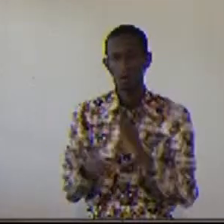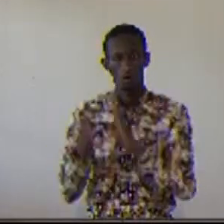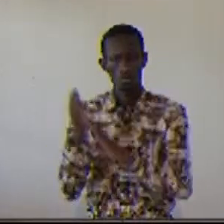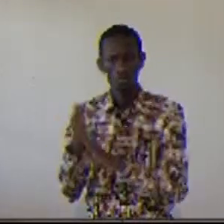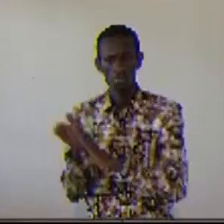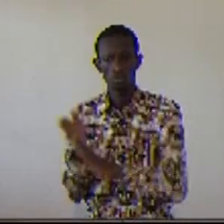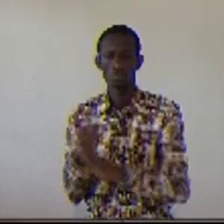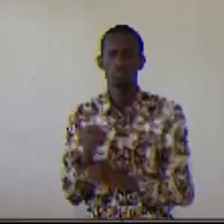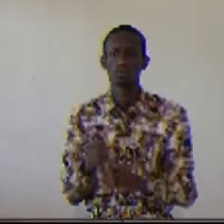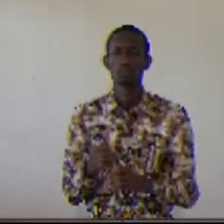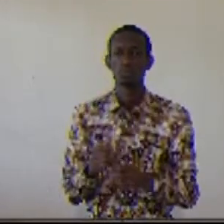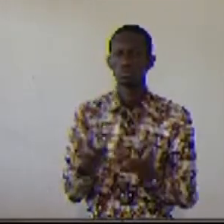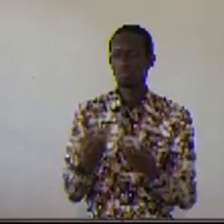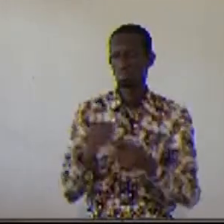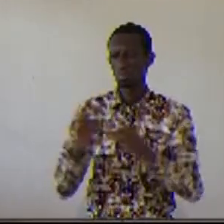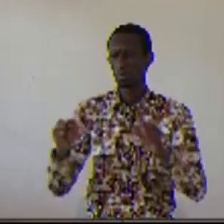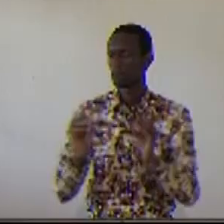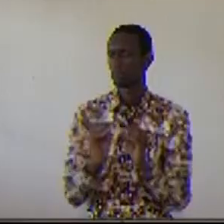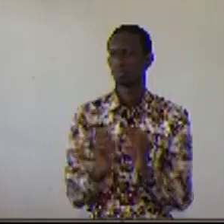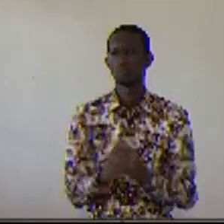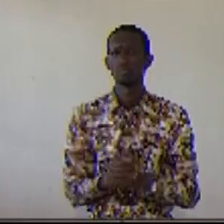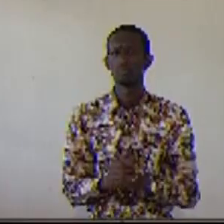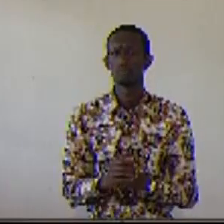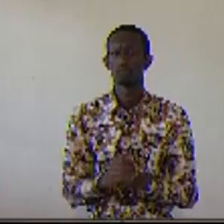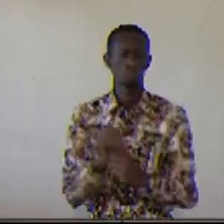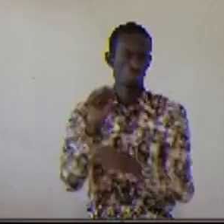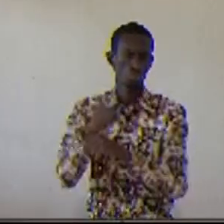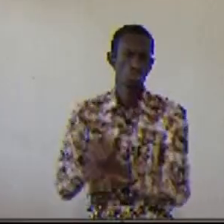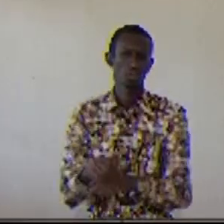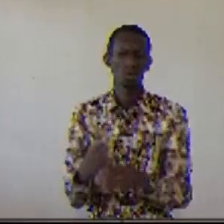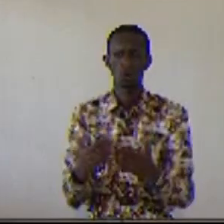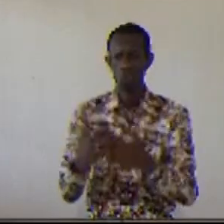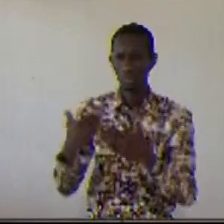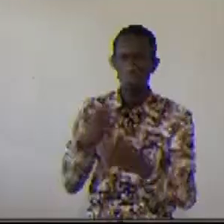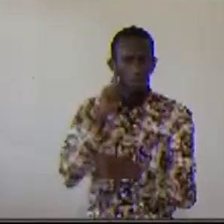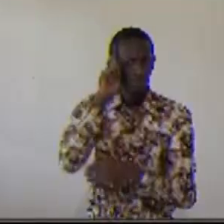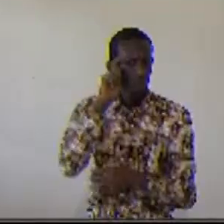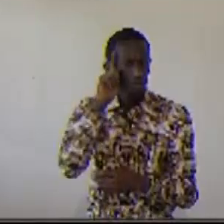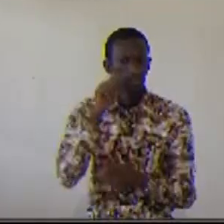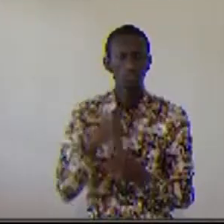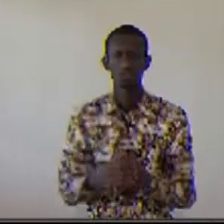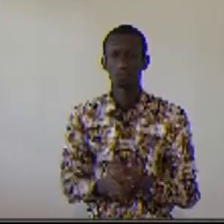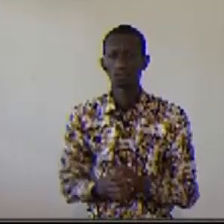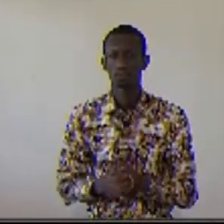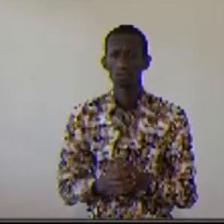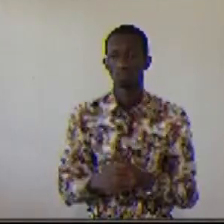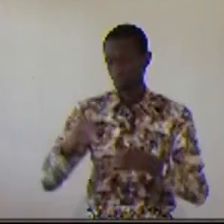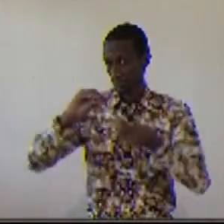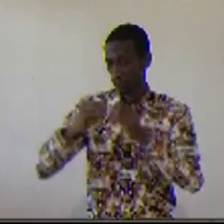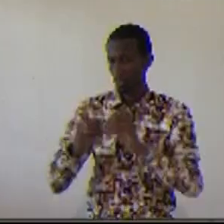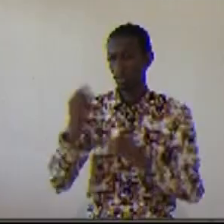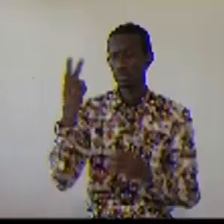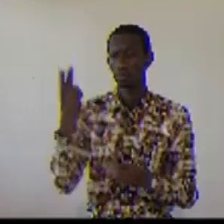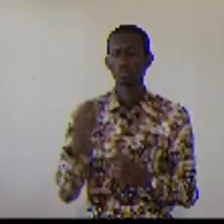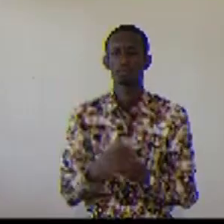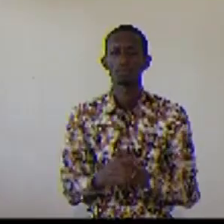take place faster than expected. Number two, various experiments were carried out by